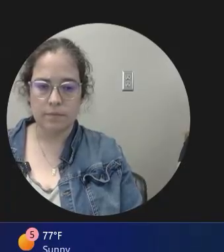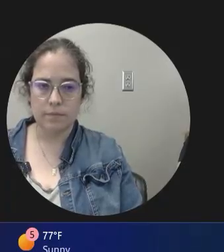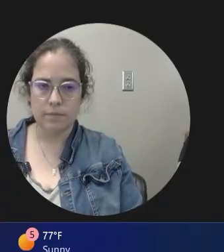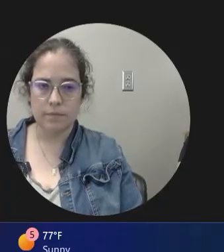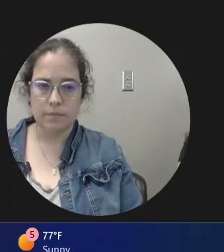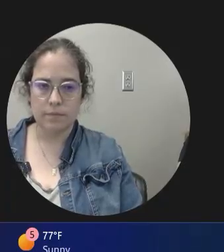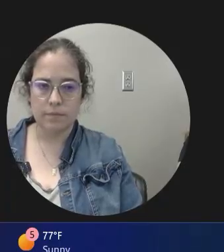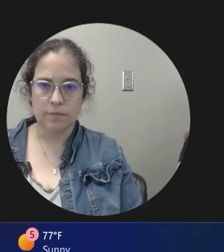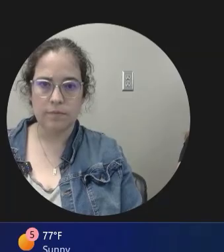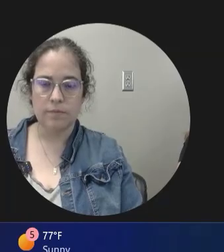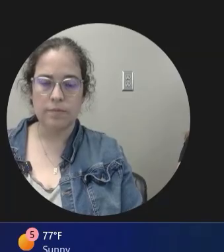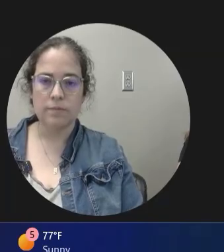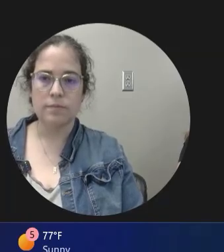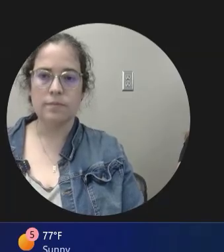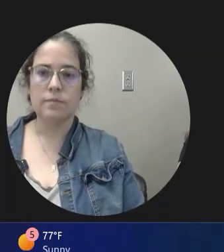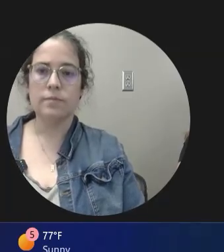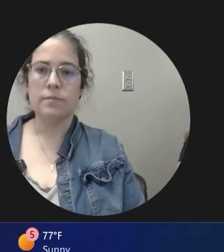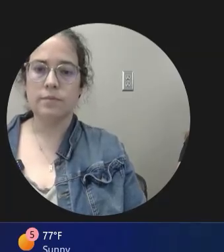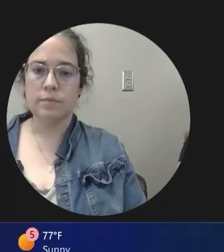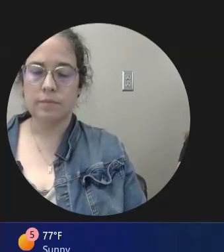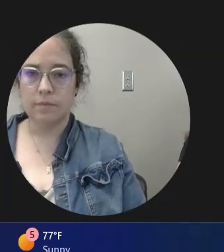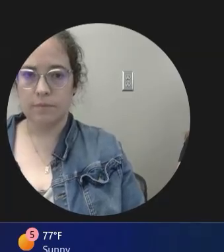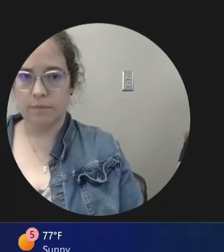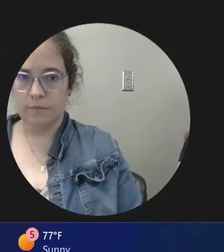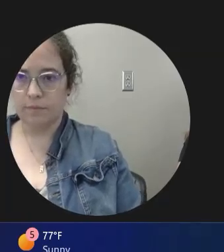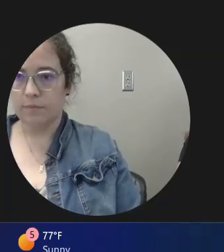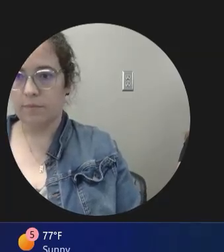Number 4, heat.